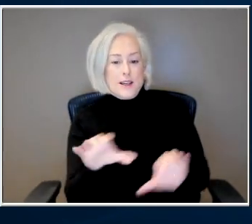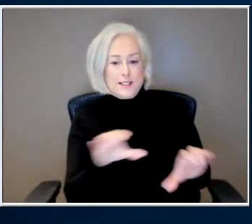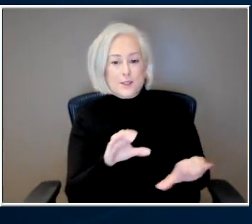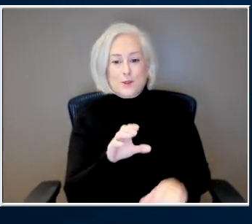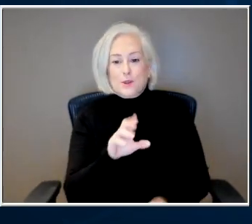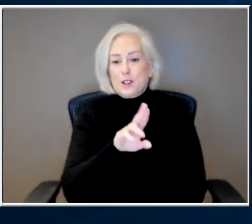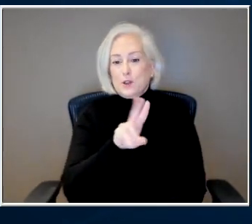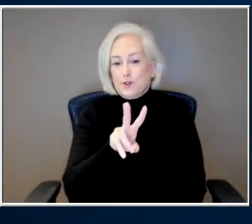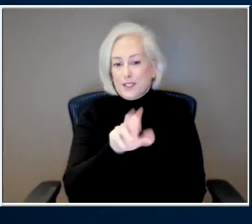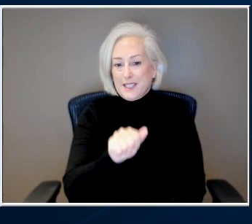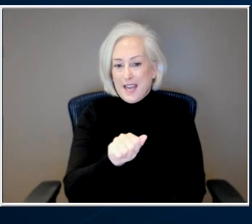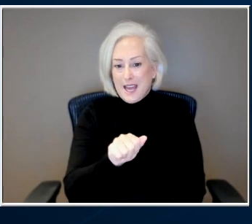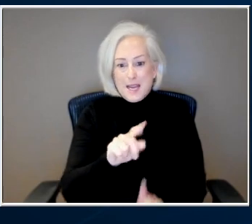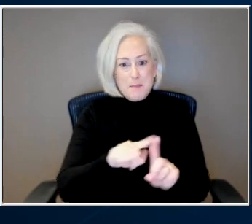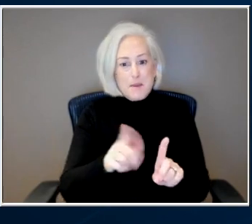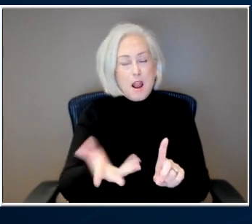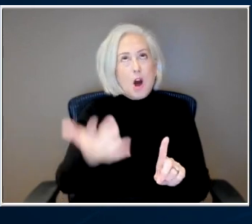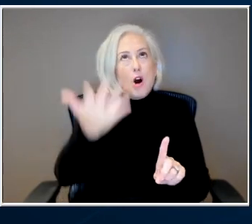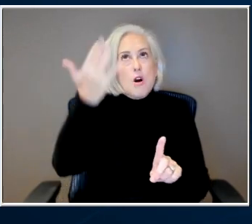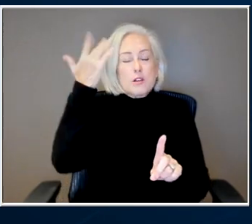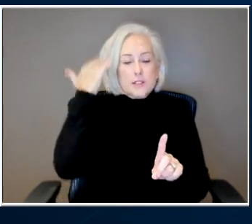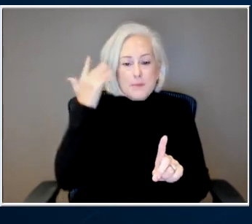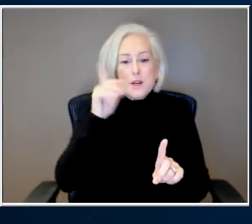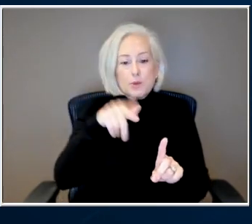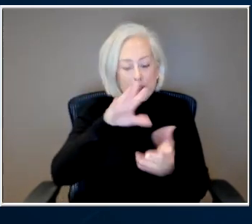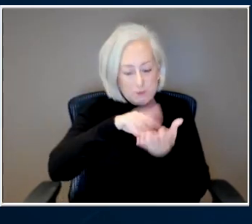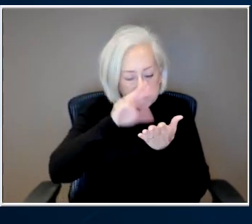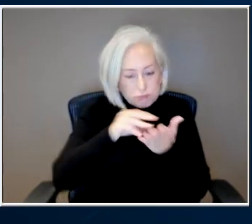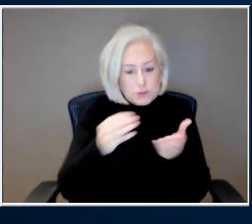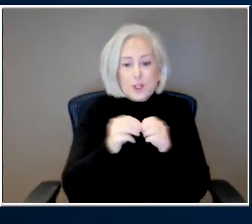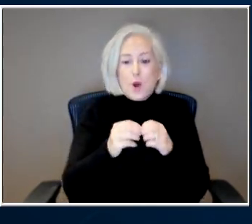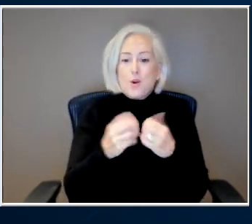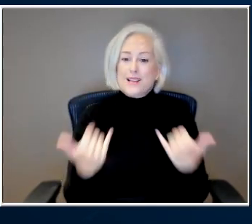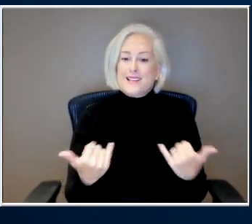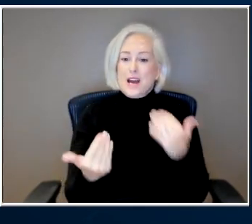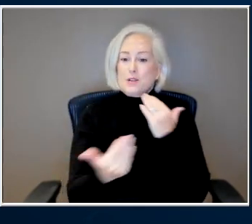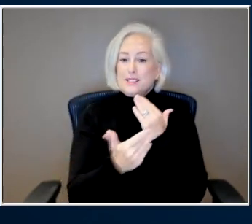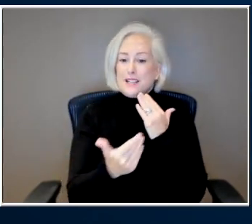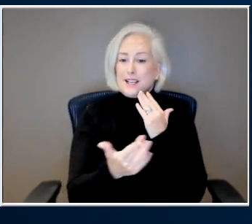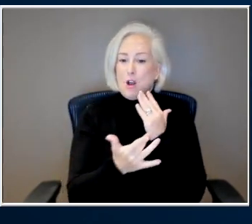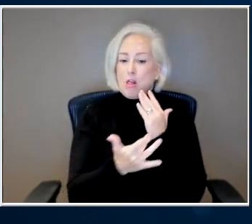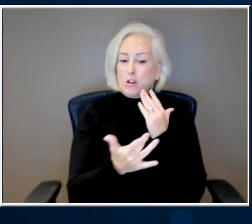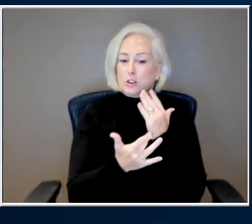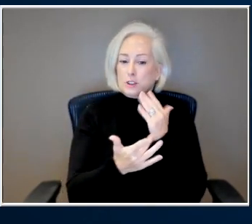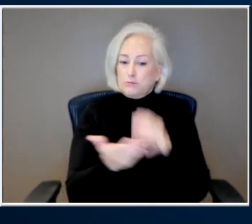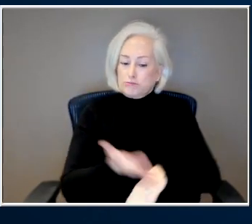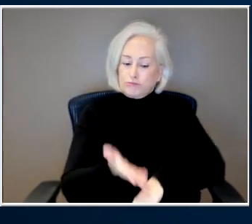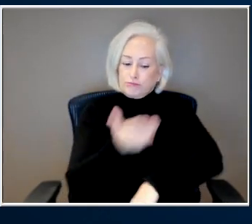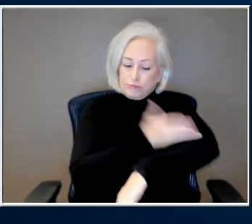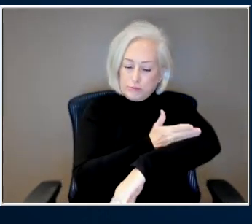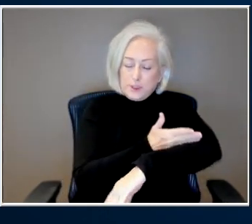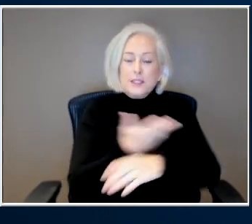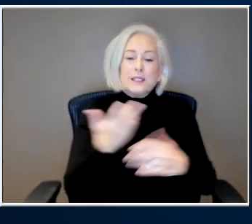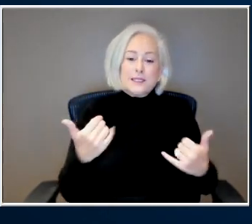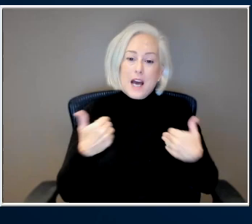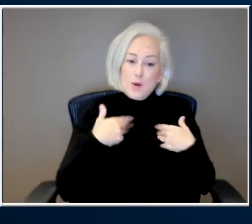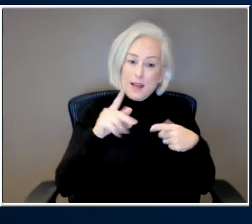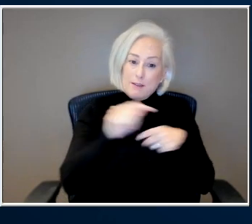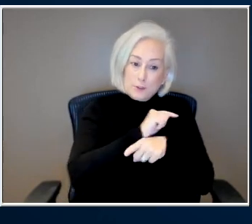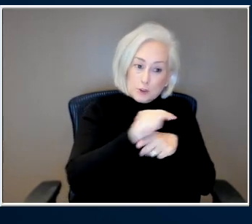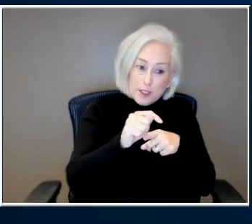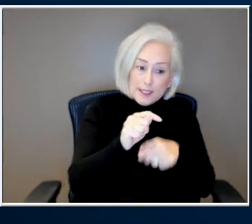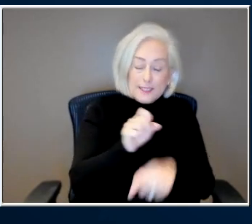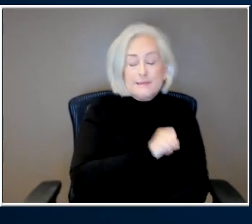a refresher course, and now the technology is so much better. And so now we've got the training, the staff was taught around